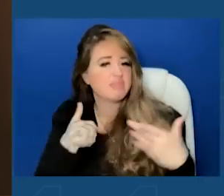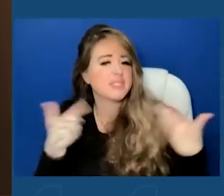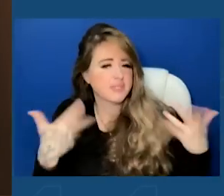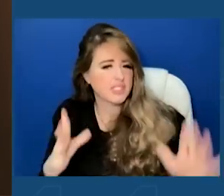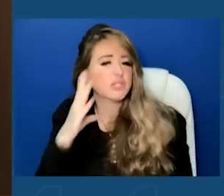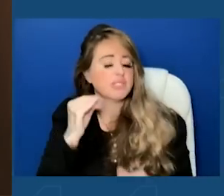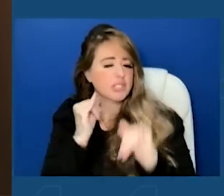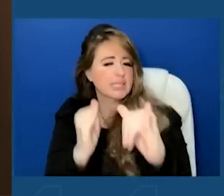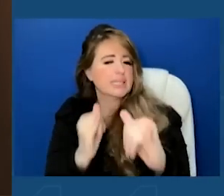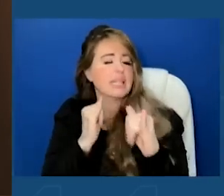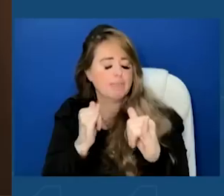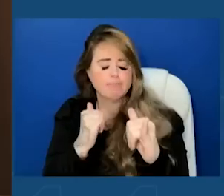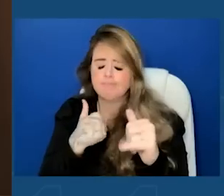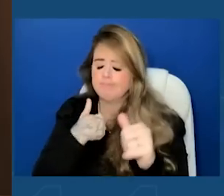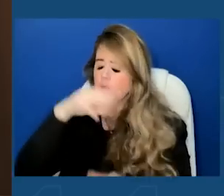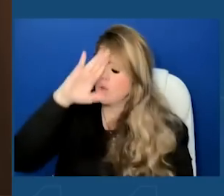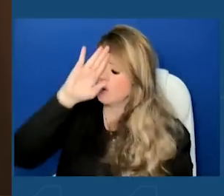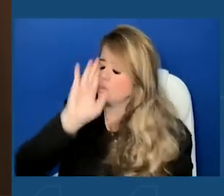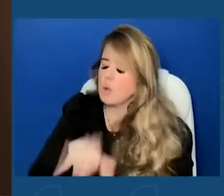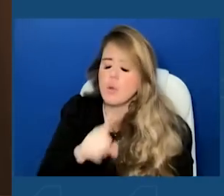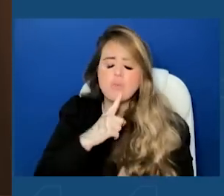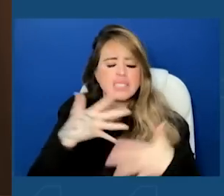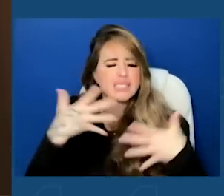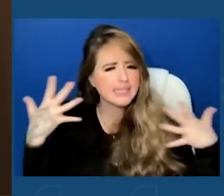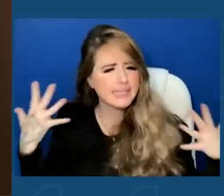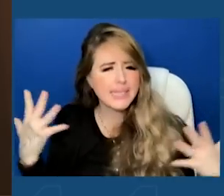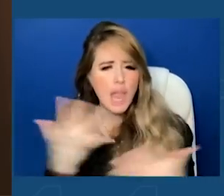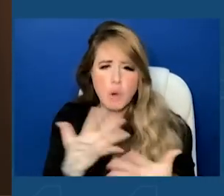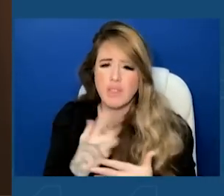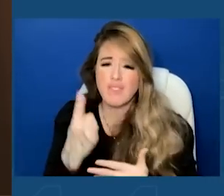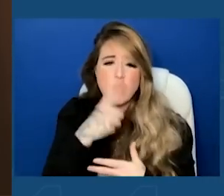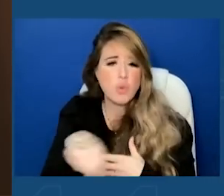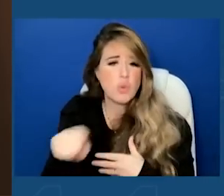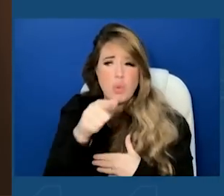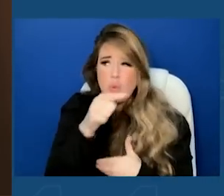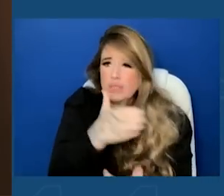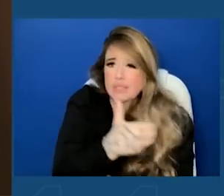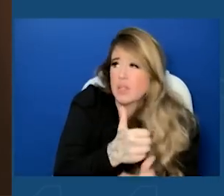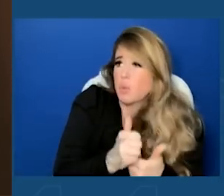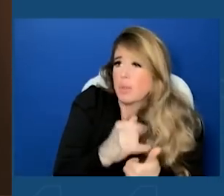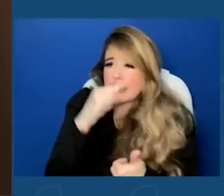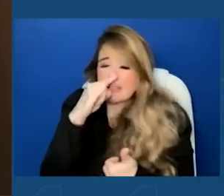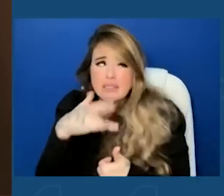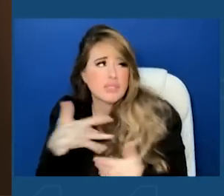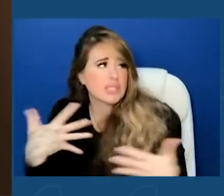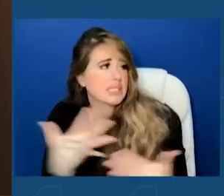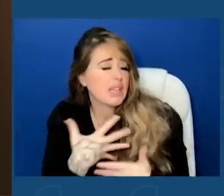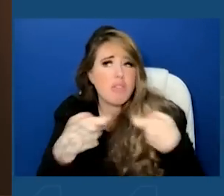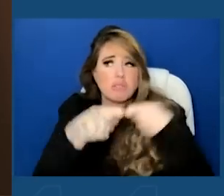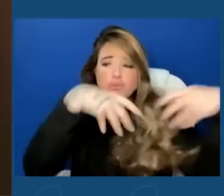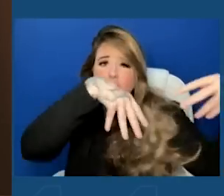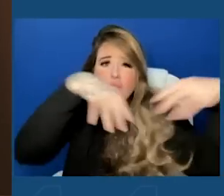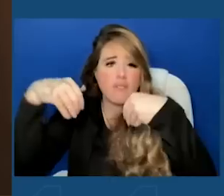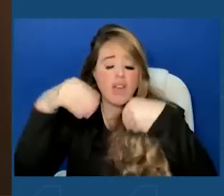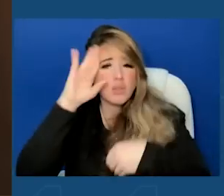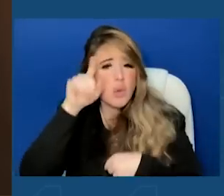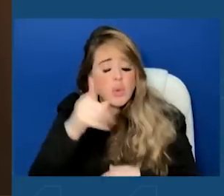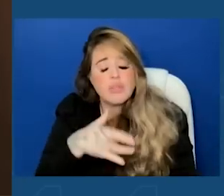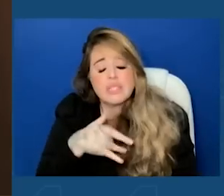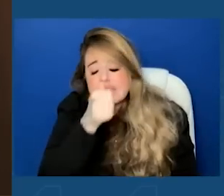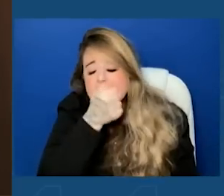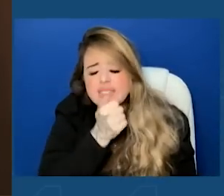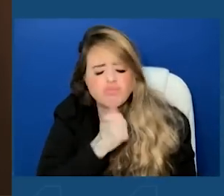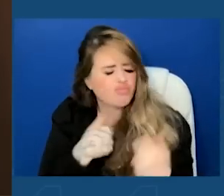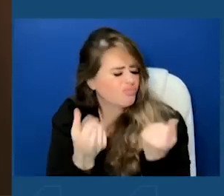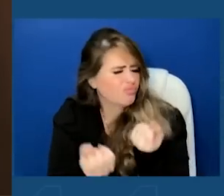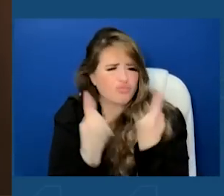experience. It is frightening. It is, exasperating. And you're just saying, when is this going to end? I understand that pain